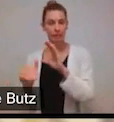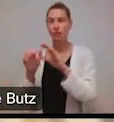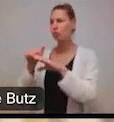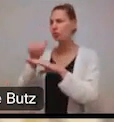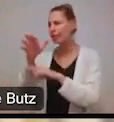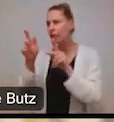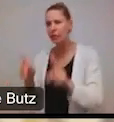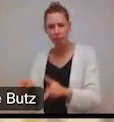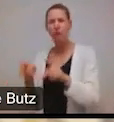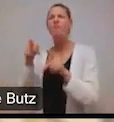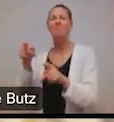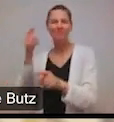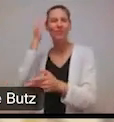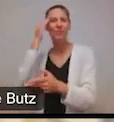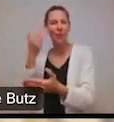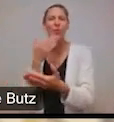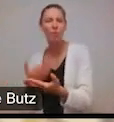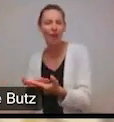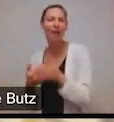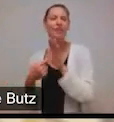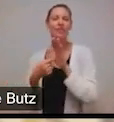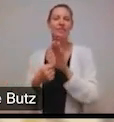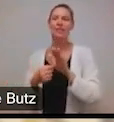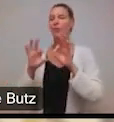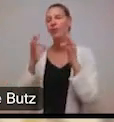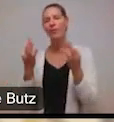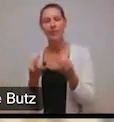well, people in your inner circle like your family or your friends.